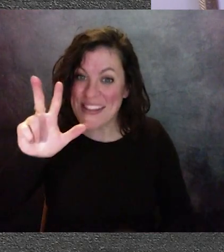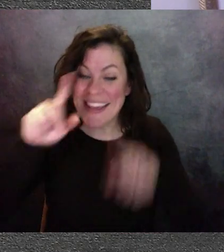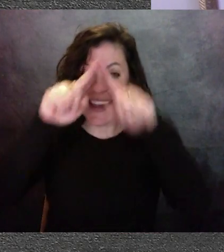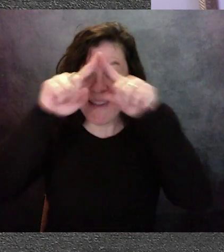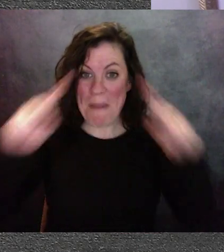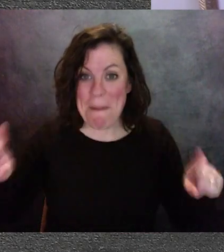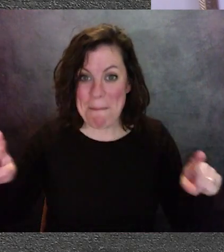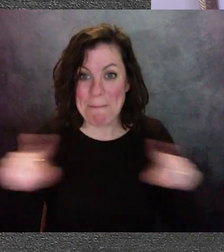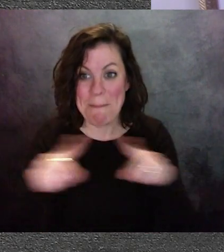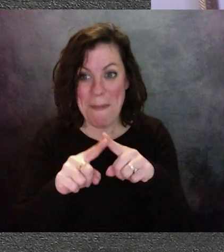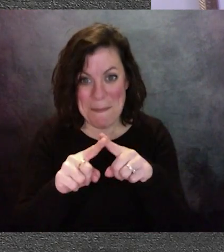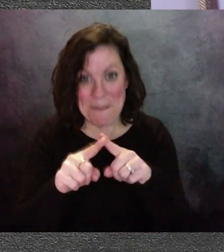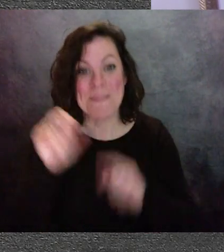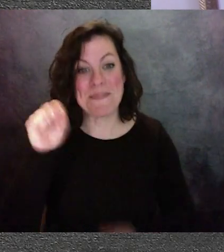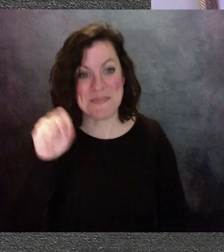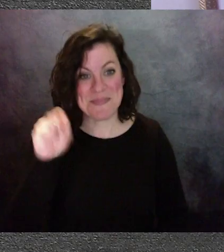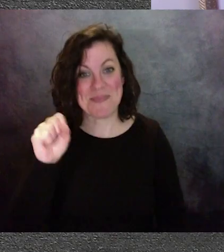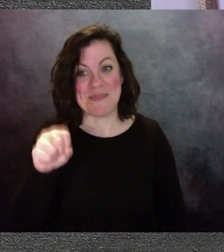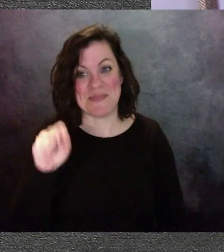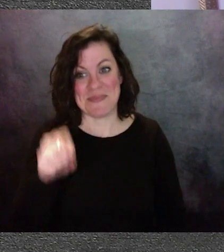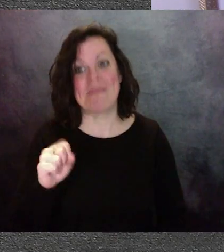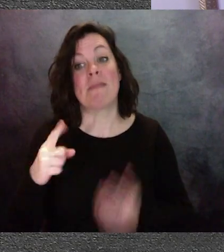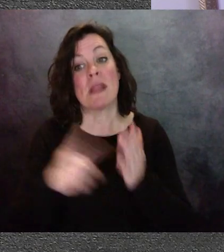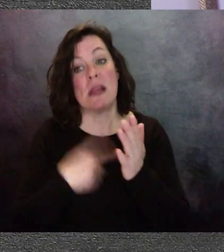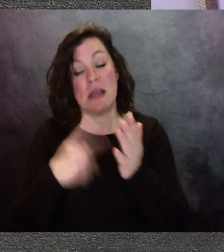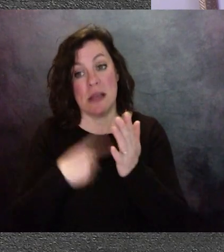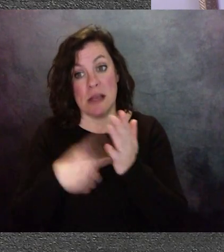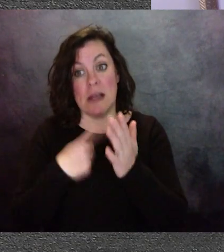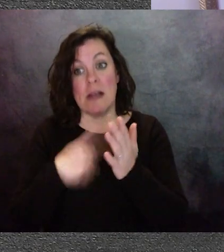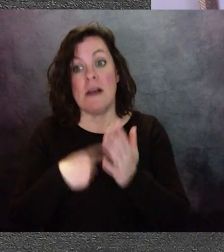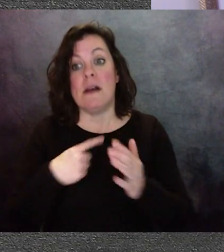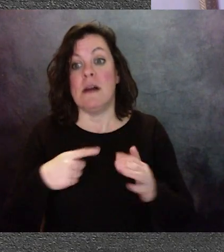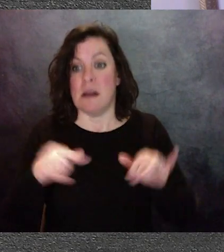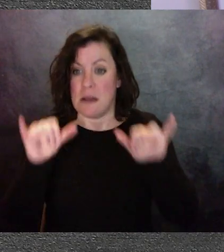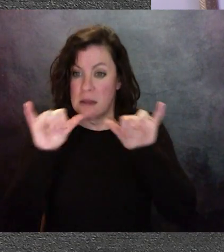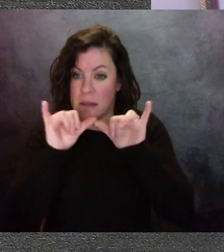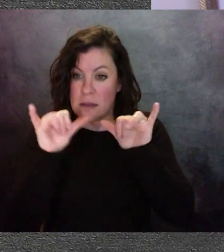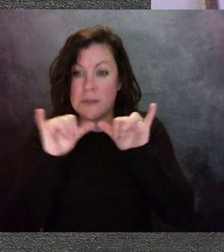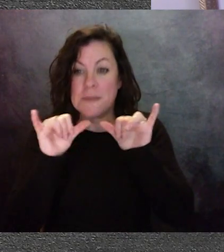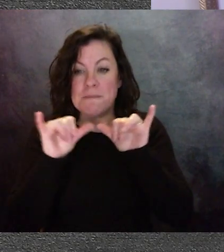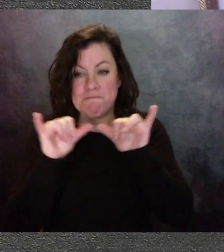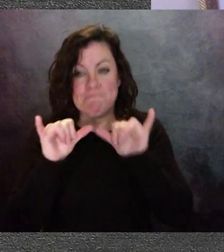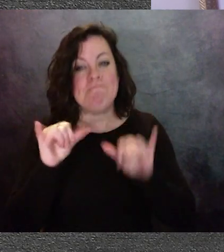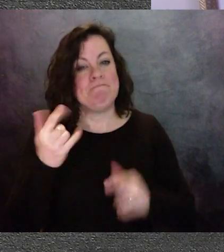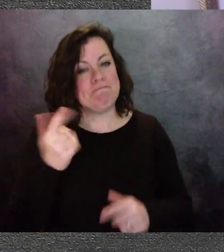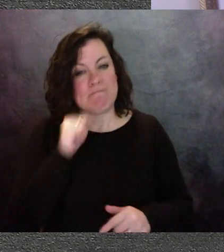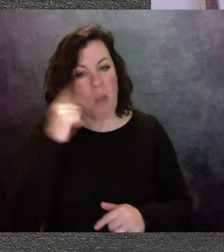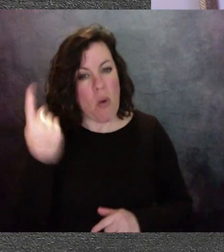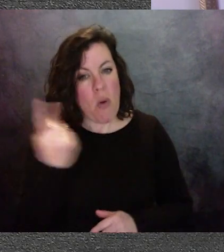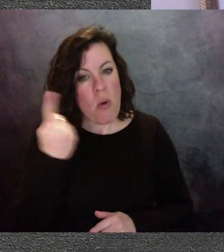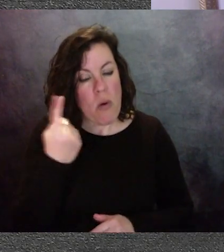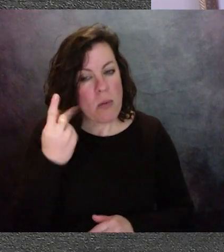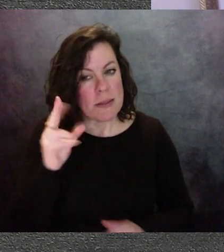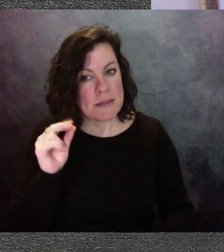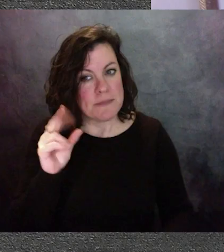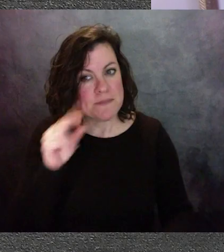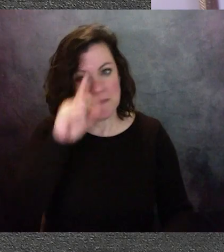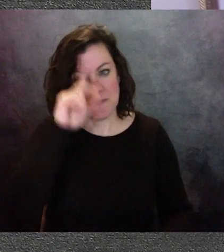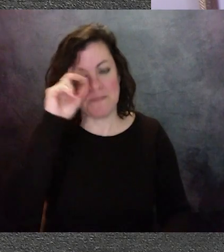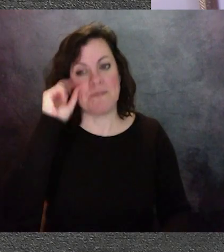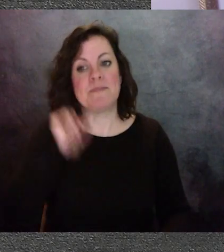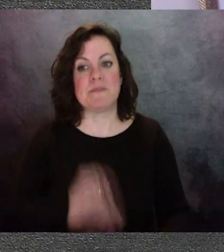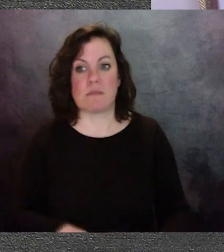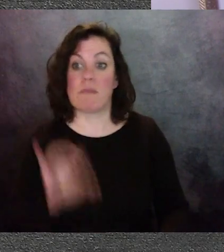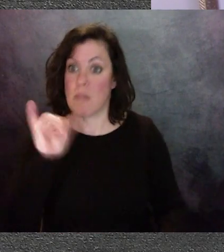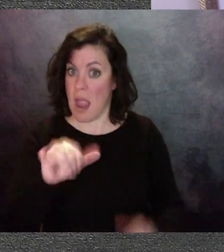a triangle. They're sometimes the same size, but not always. This is one meaning or definition